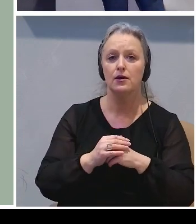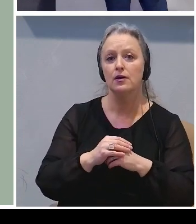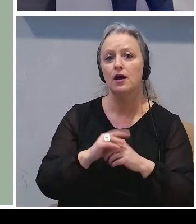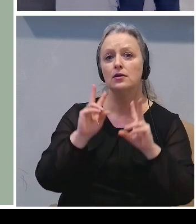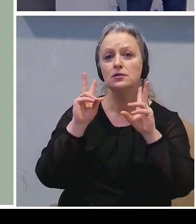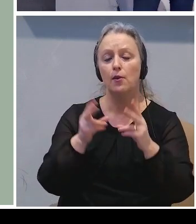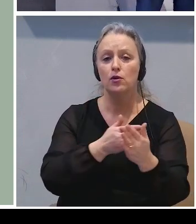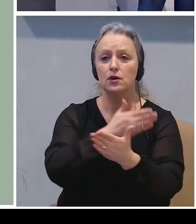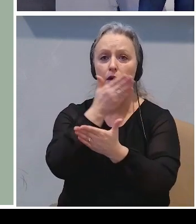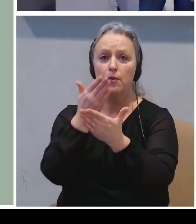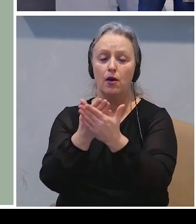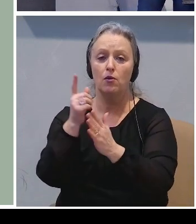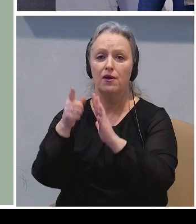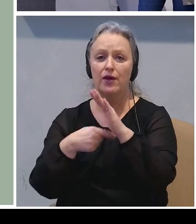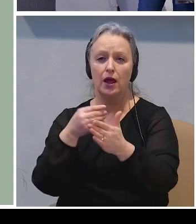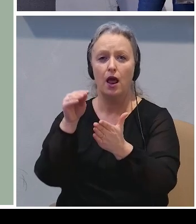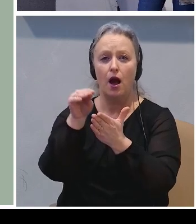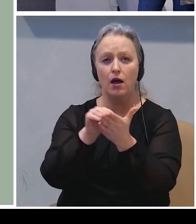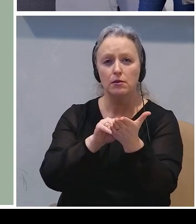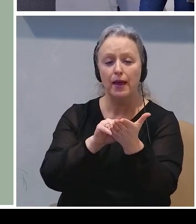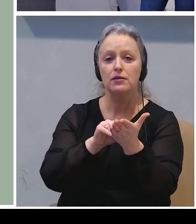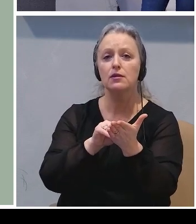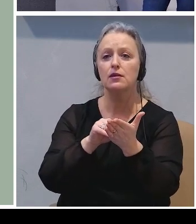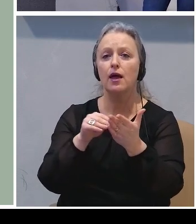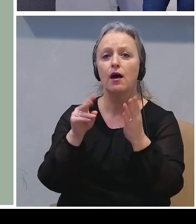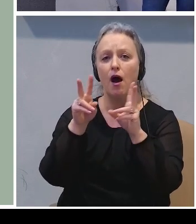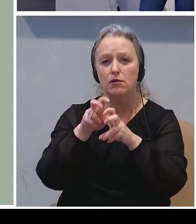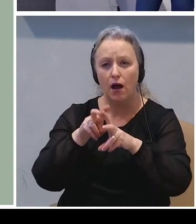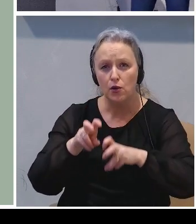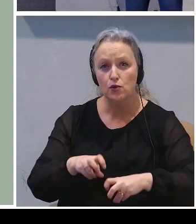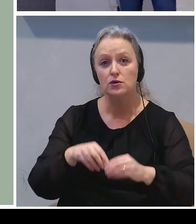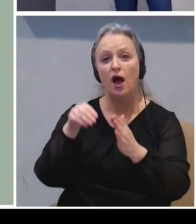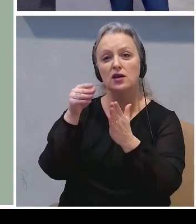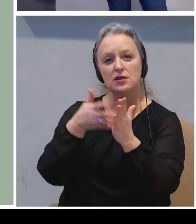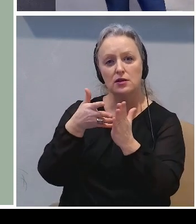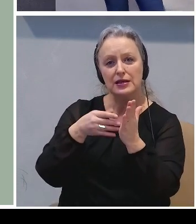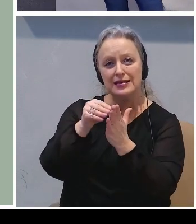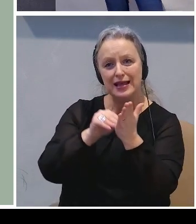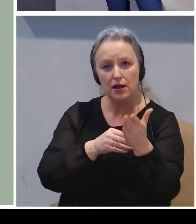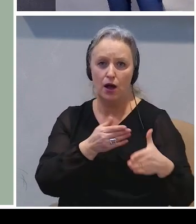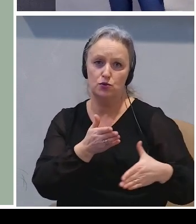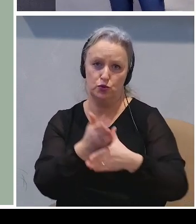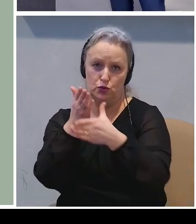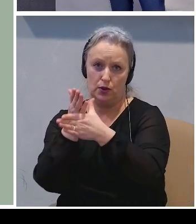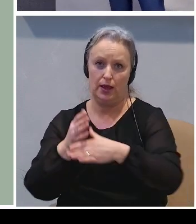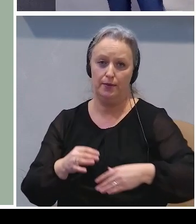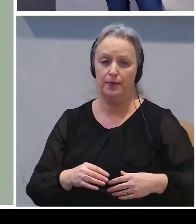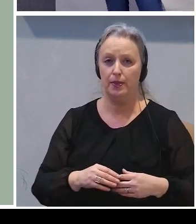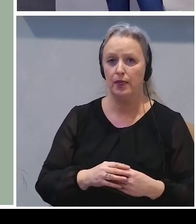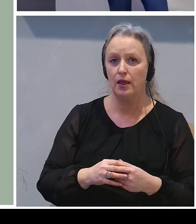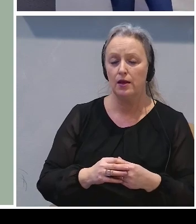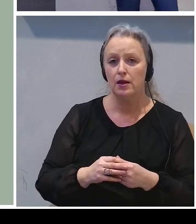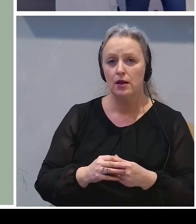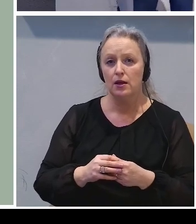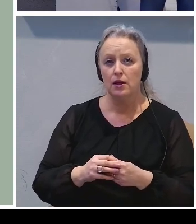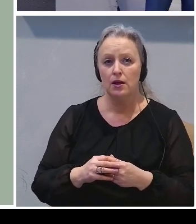the clinical trial units that belong to the network. And this is the portfolio of ECRIN in 2023. As you can see here,